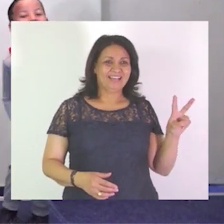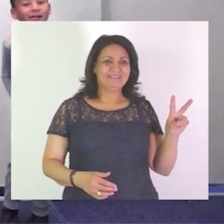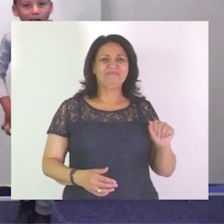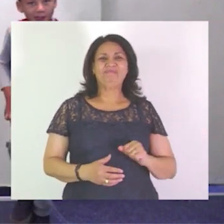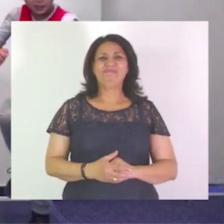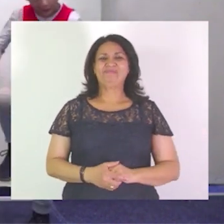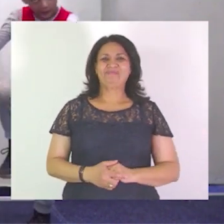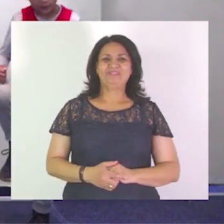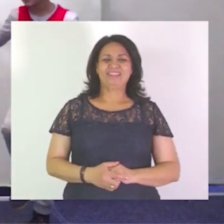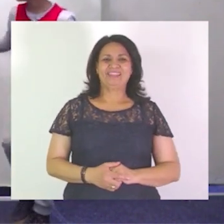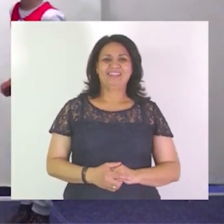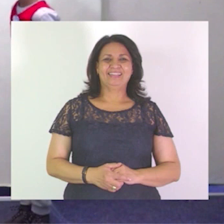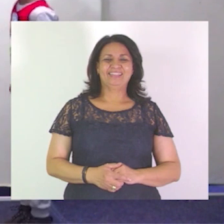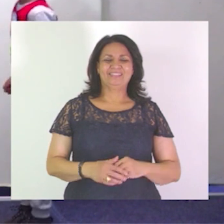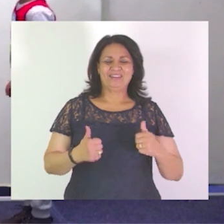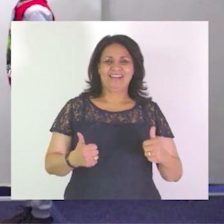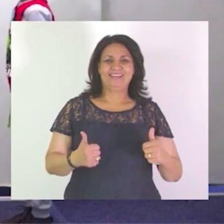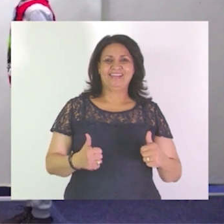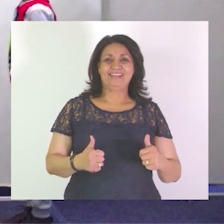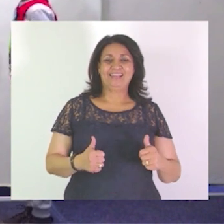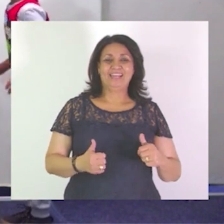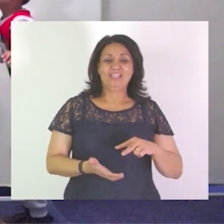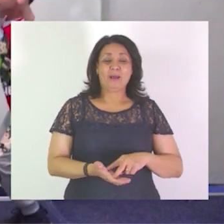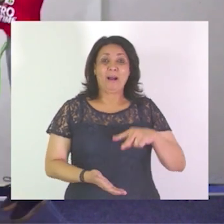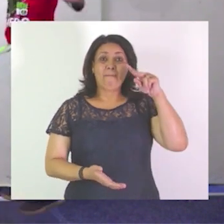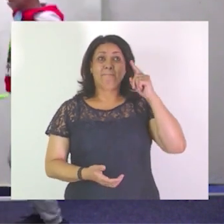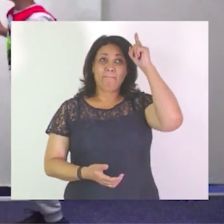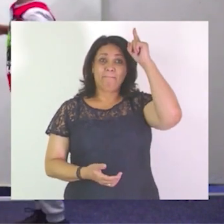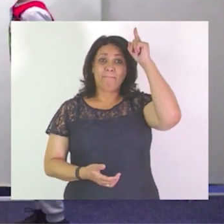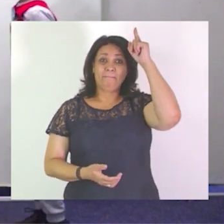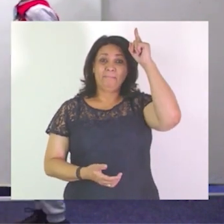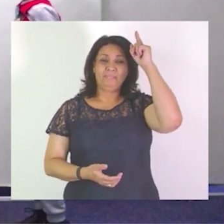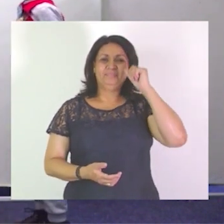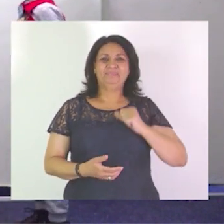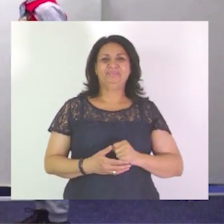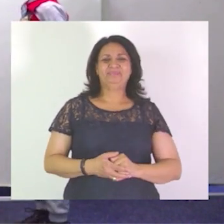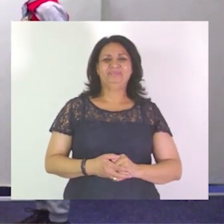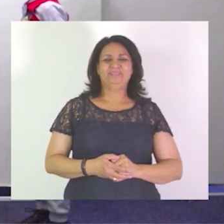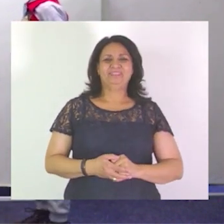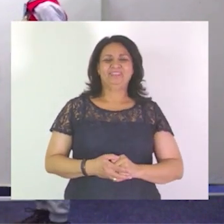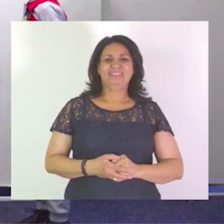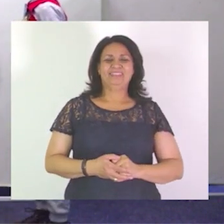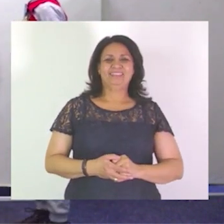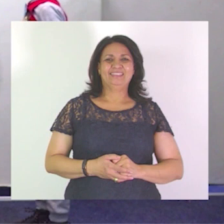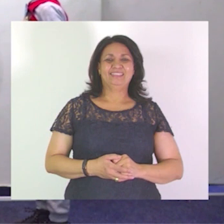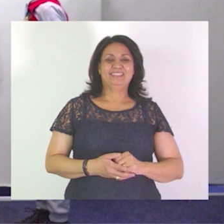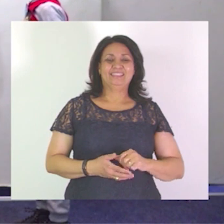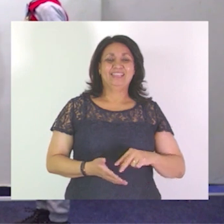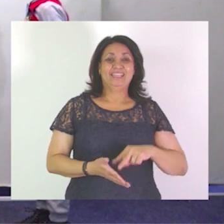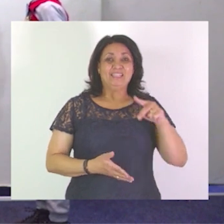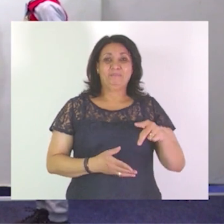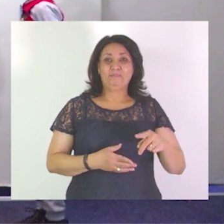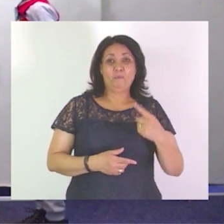Well done. Now I want you to jump up. Very good. And I want you to jump